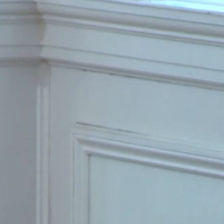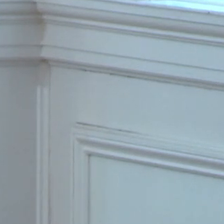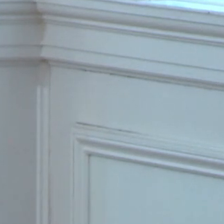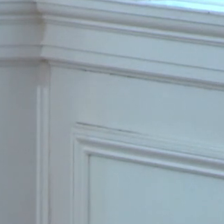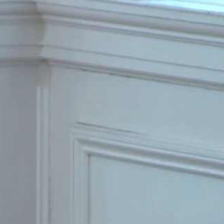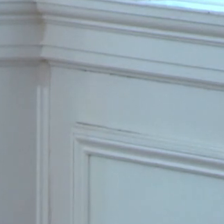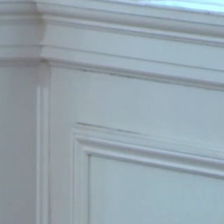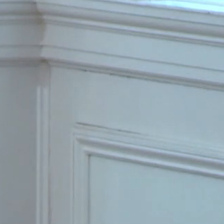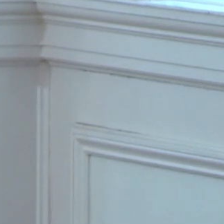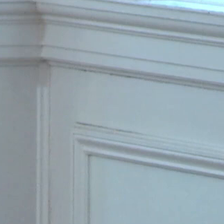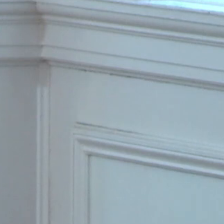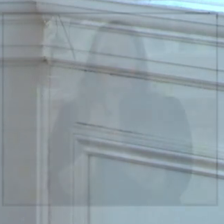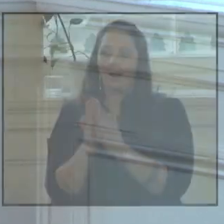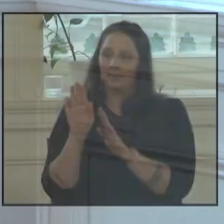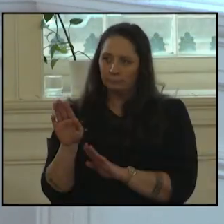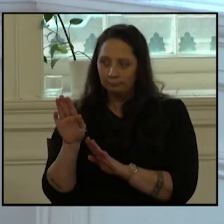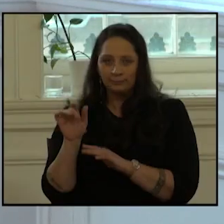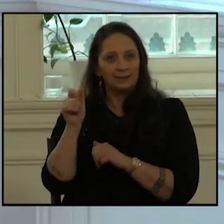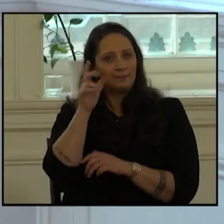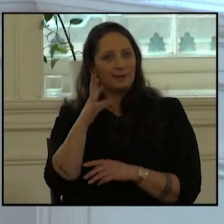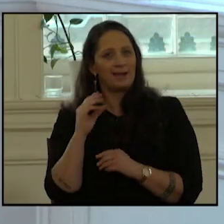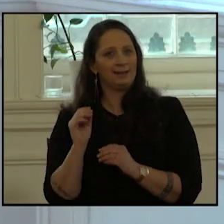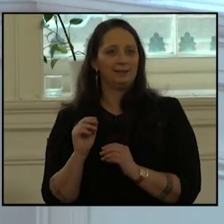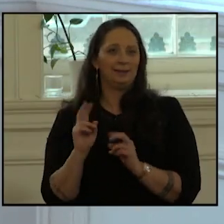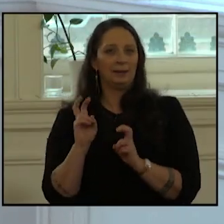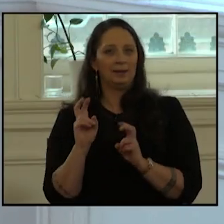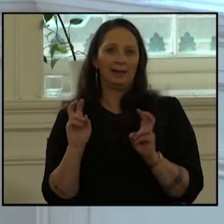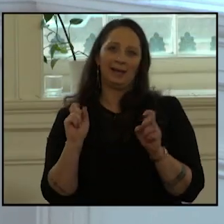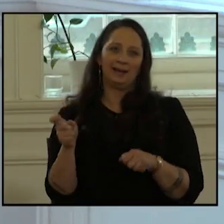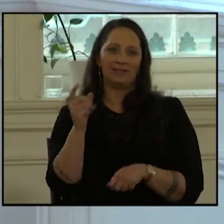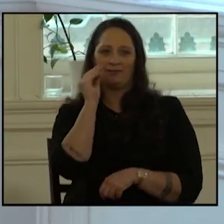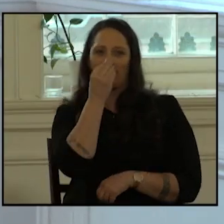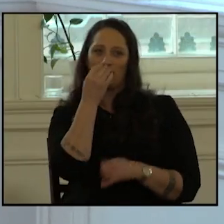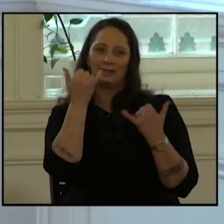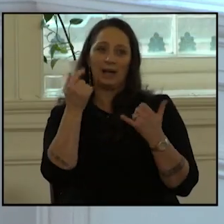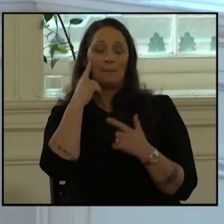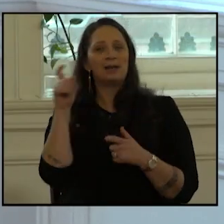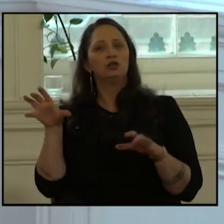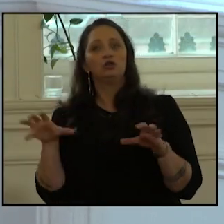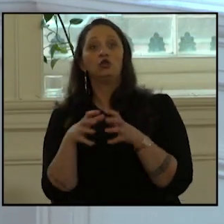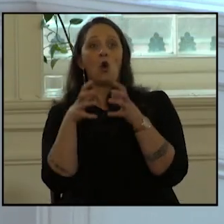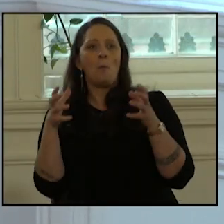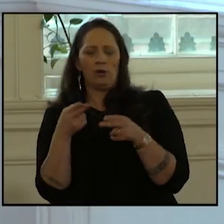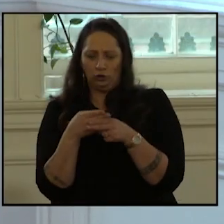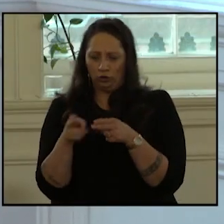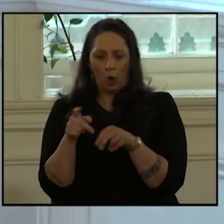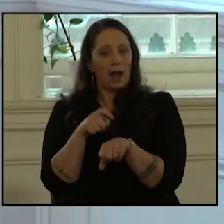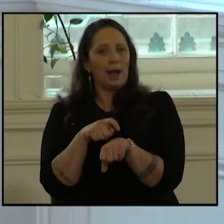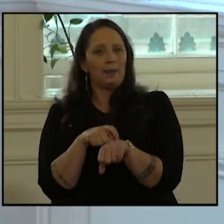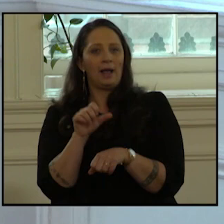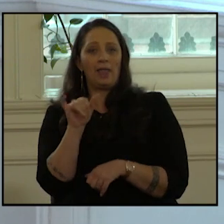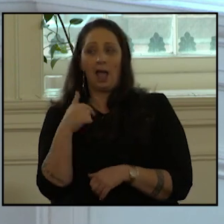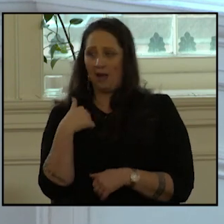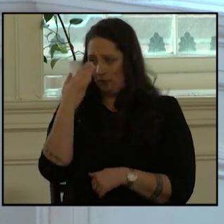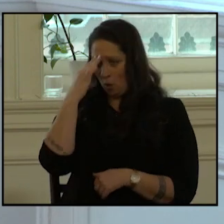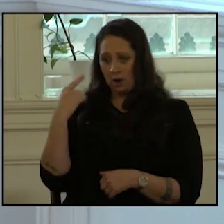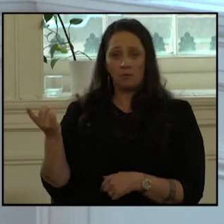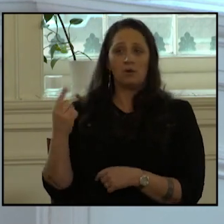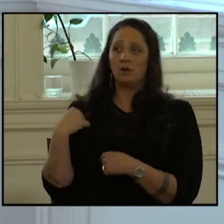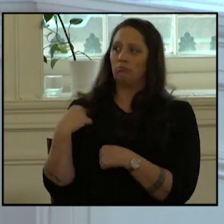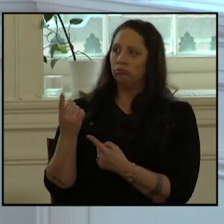praises and give him his flowers now, because he has done so much in the short period of time that I've known him